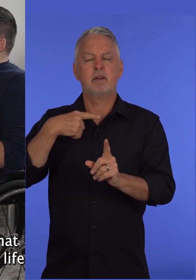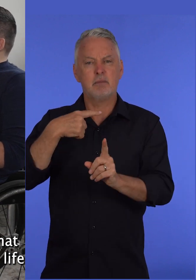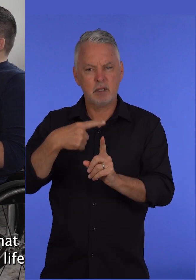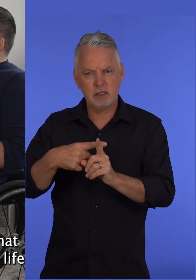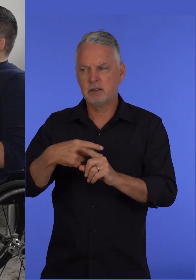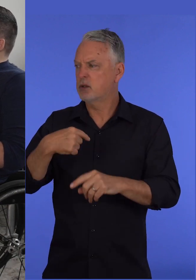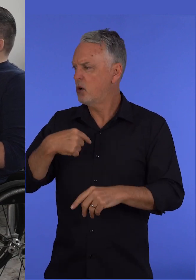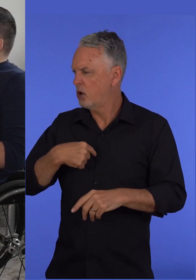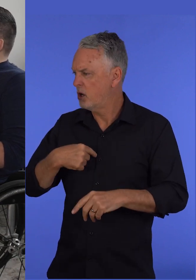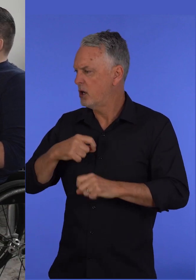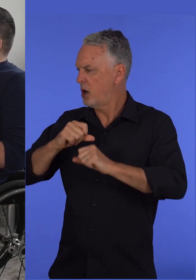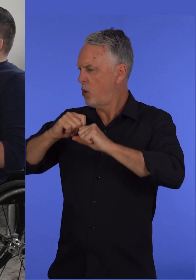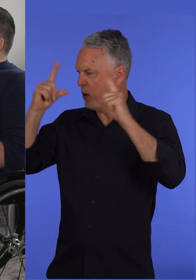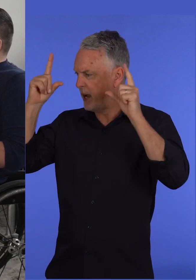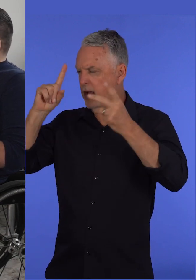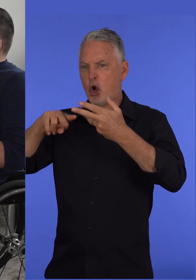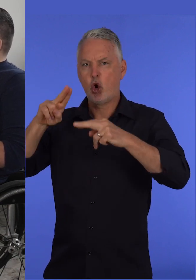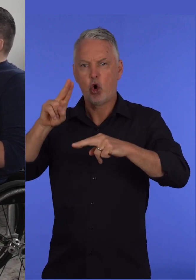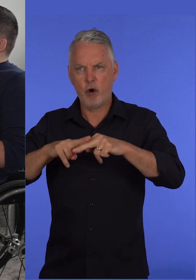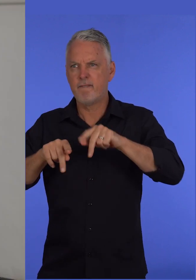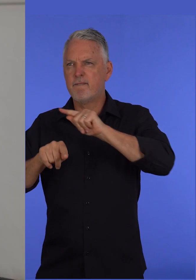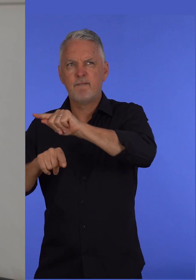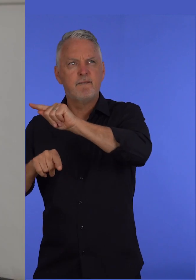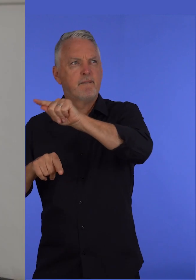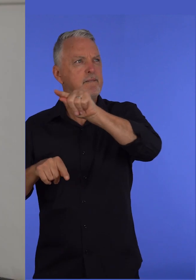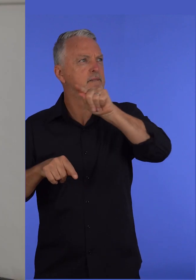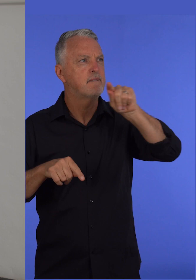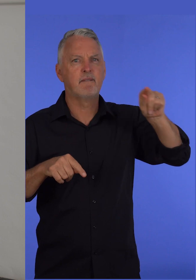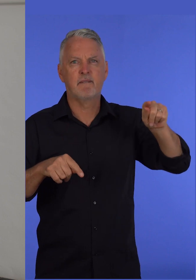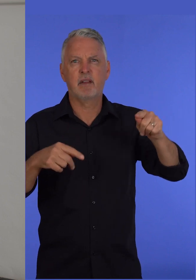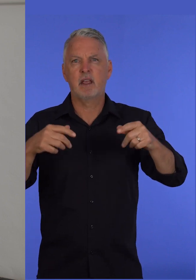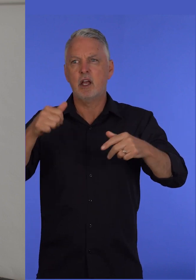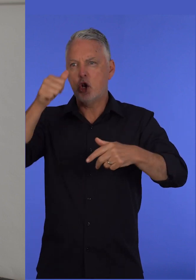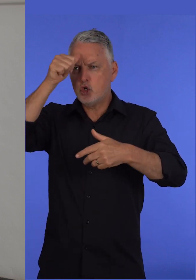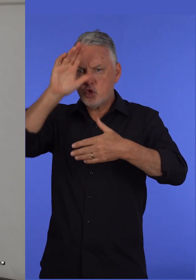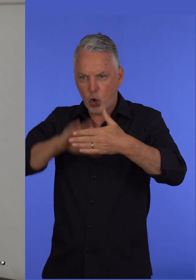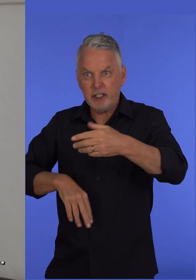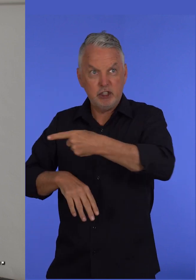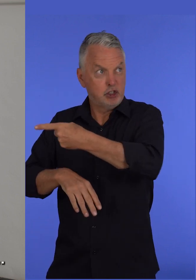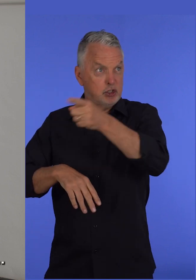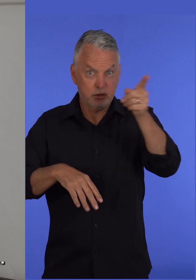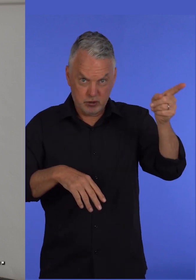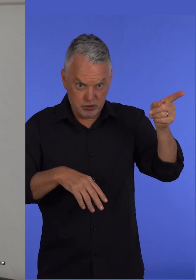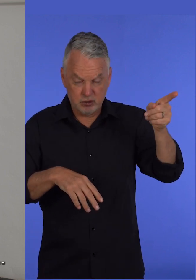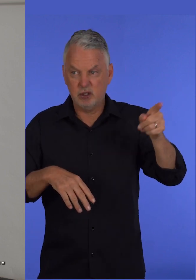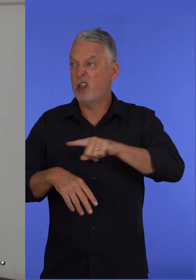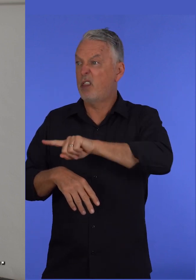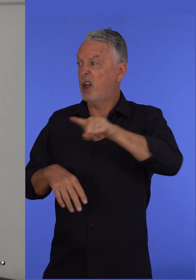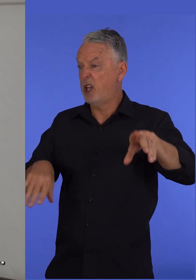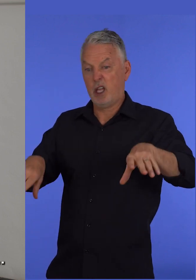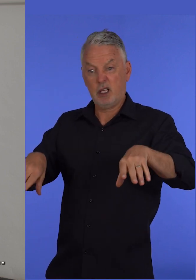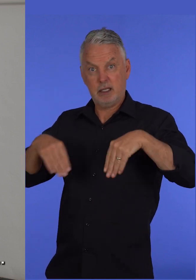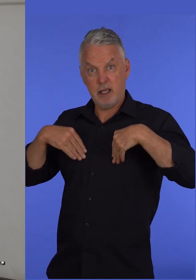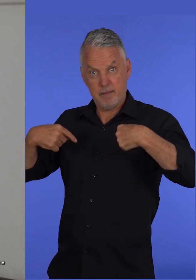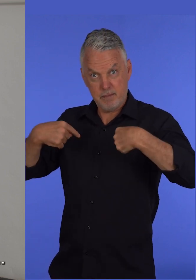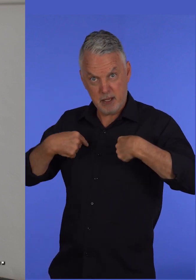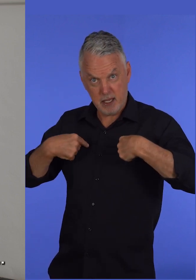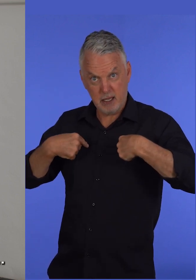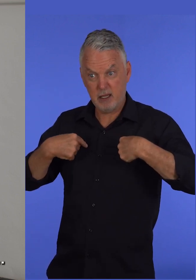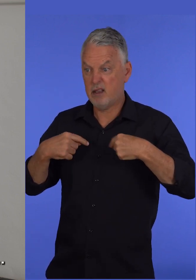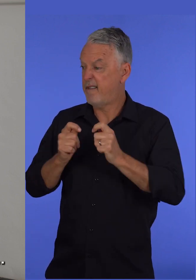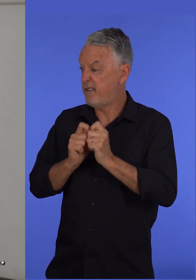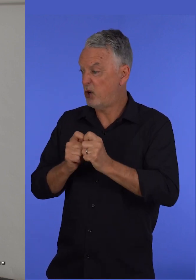an interconnected life with my family and neighbours, because there was an acceptance of the difference of who I was,